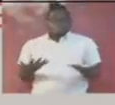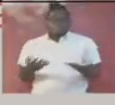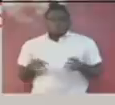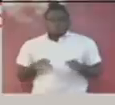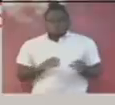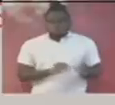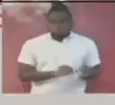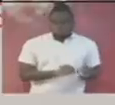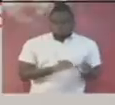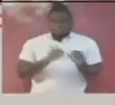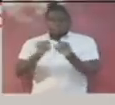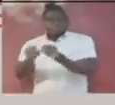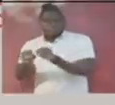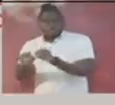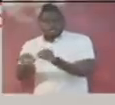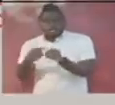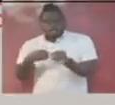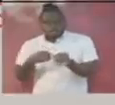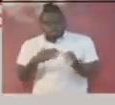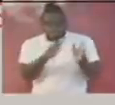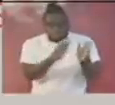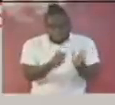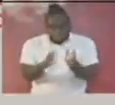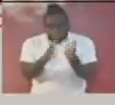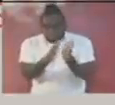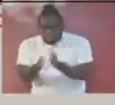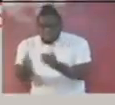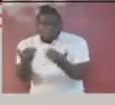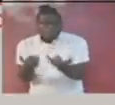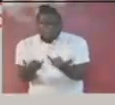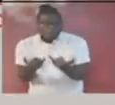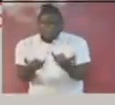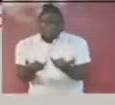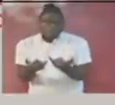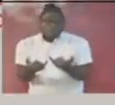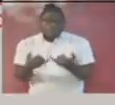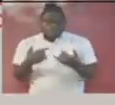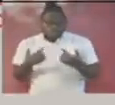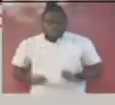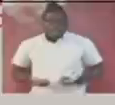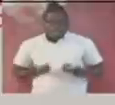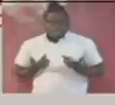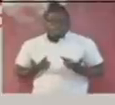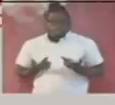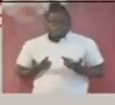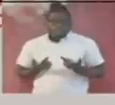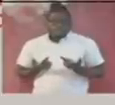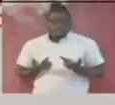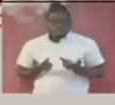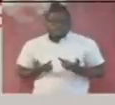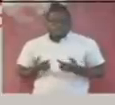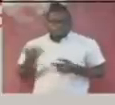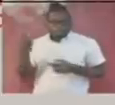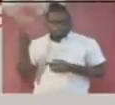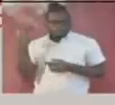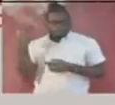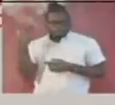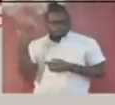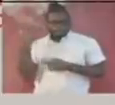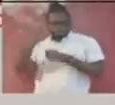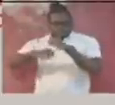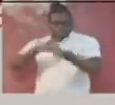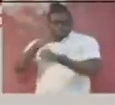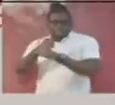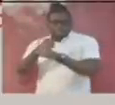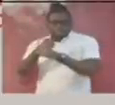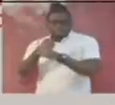it, or as we knew it before February 2020, life as we knew it a year ago,